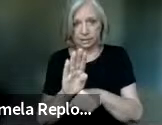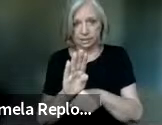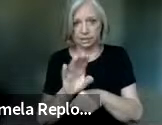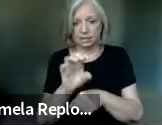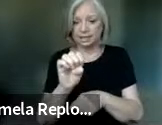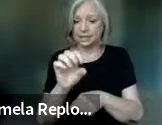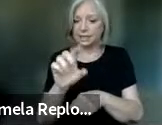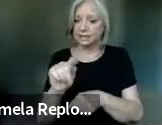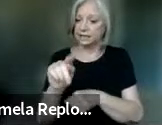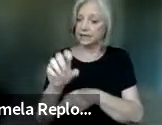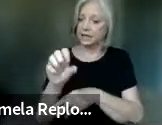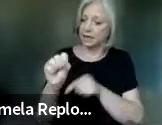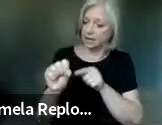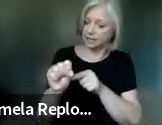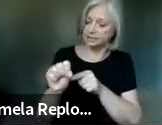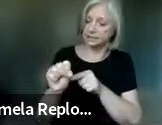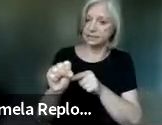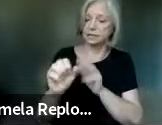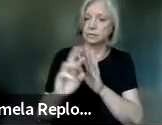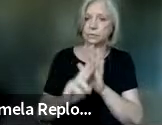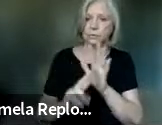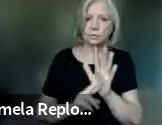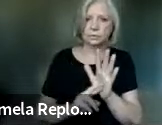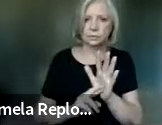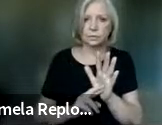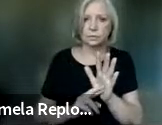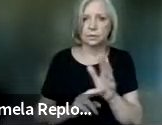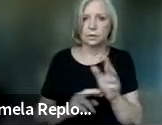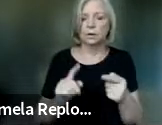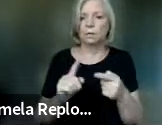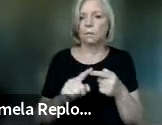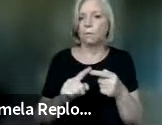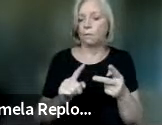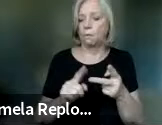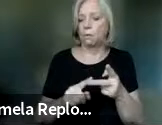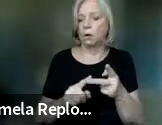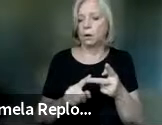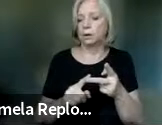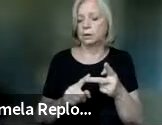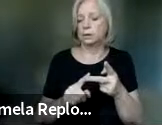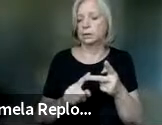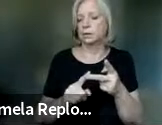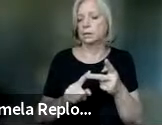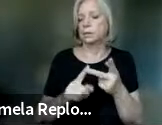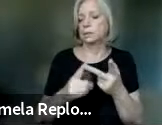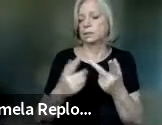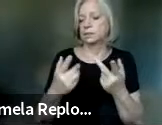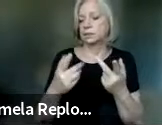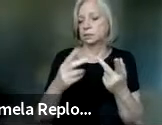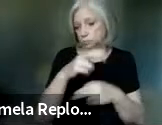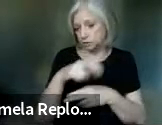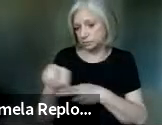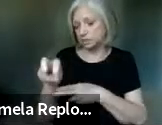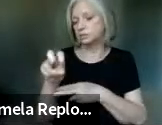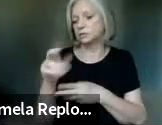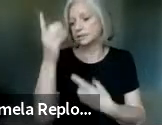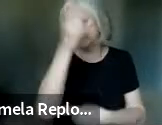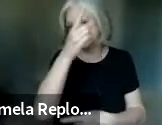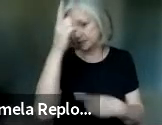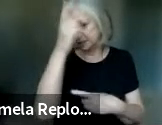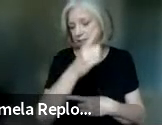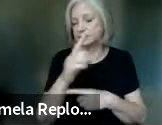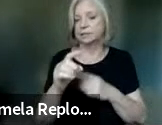ETS standards, or the aerosol transmissible disease standards, which is also part of the Cal OSHA